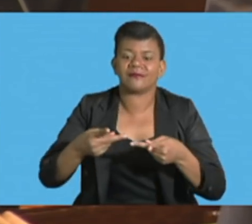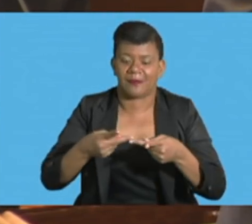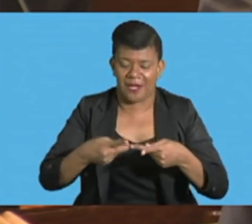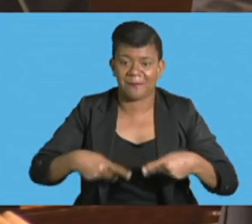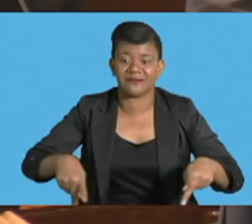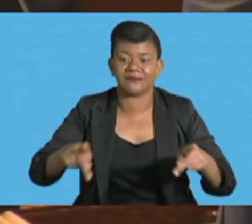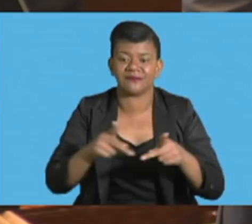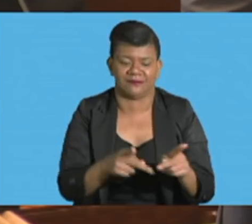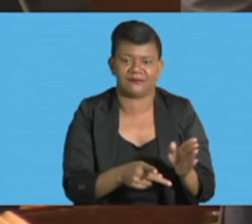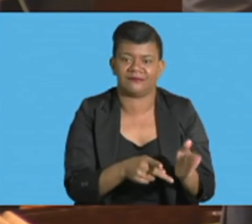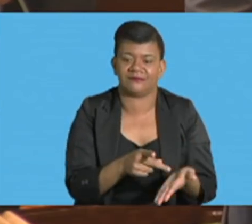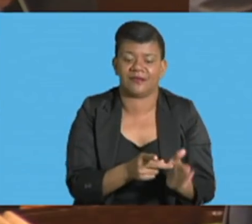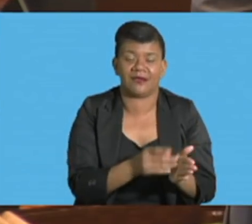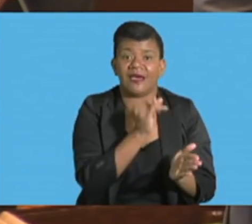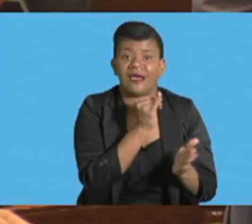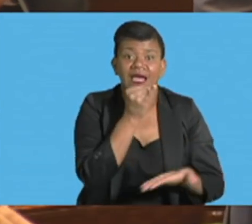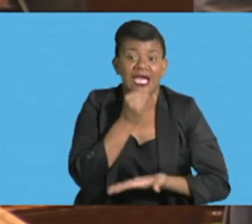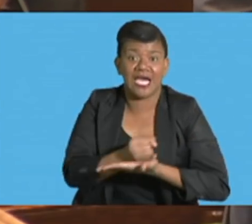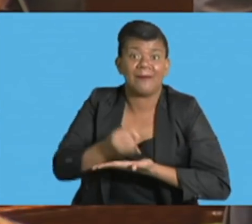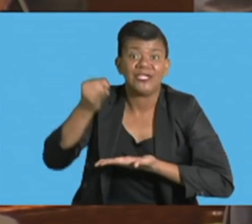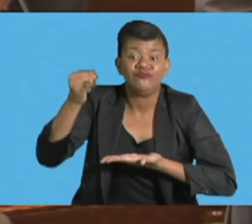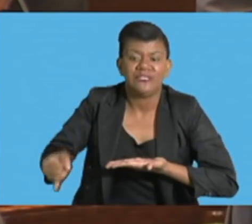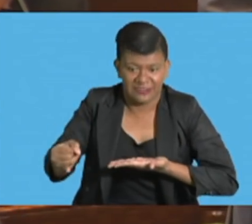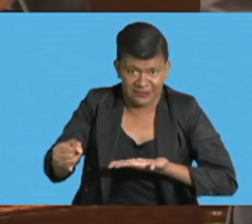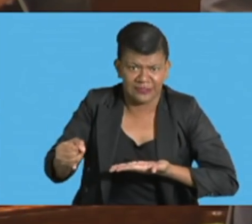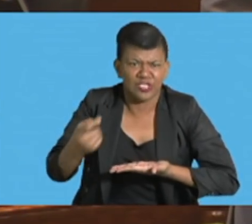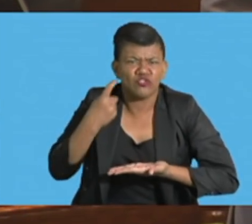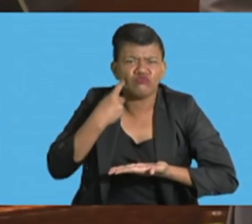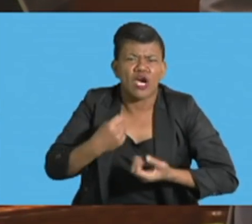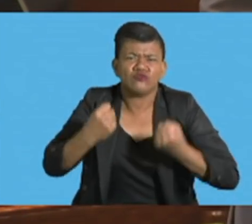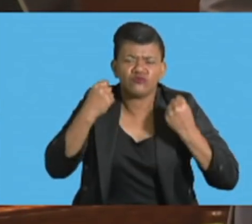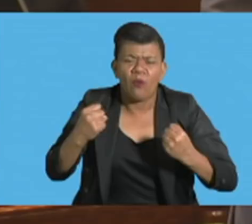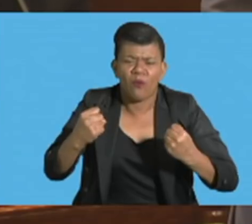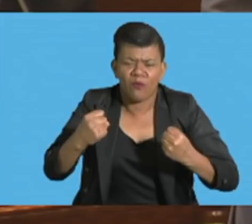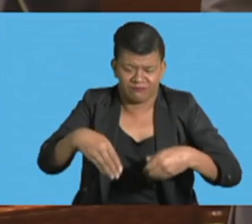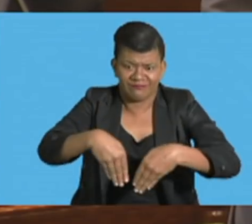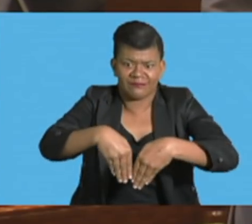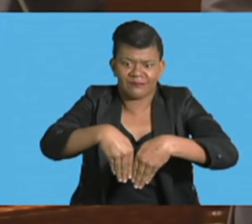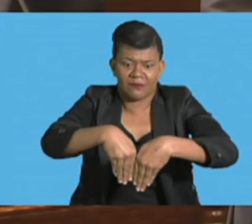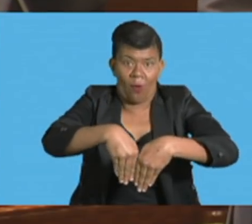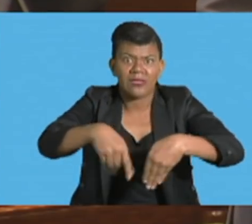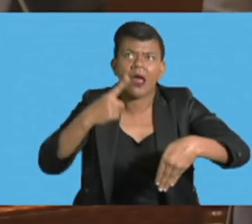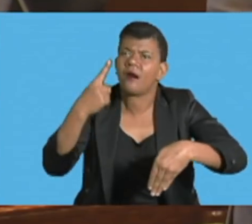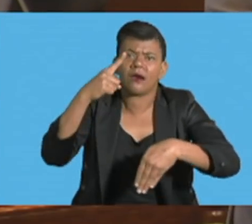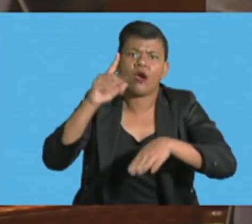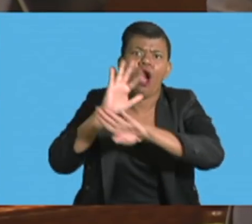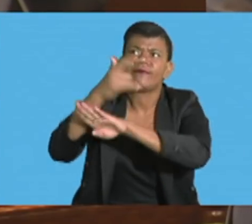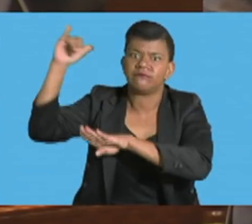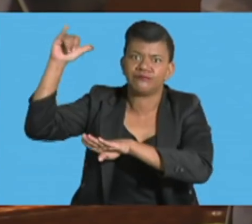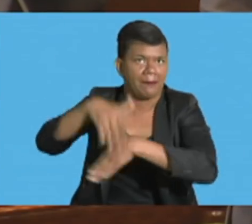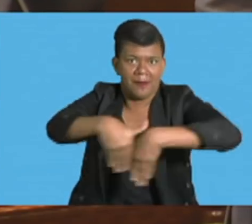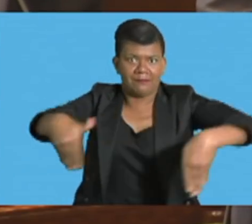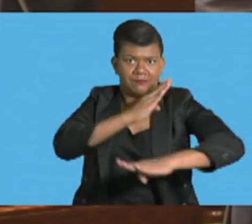initiatives to strengthen border control services. These include the production of e-passports for easier border